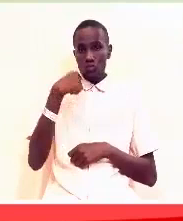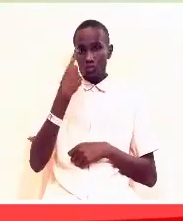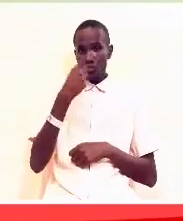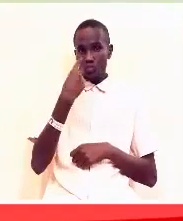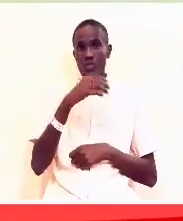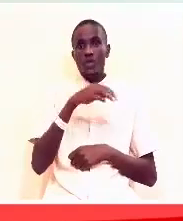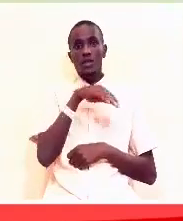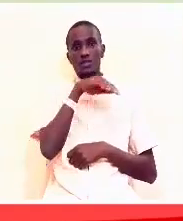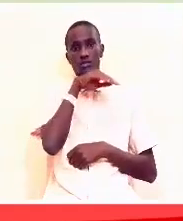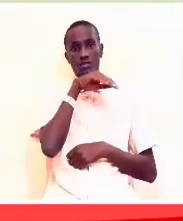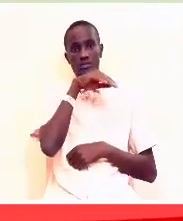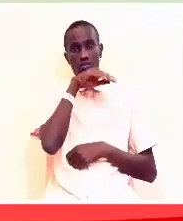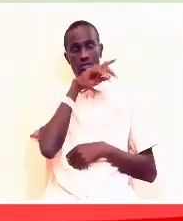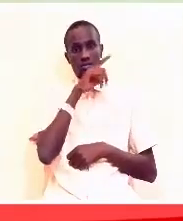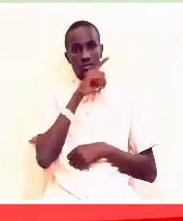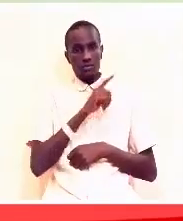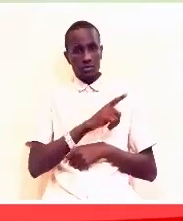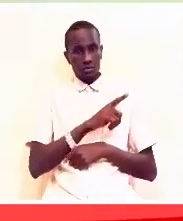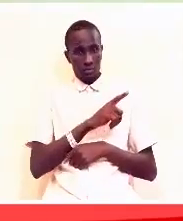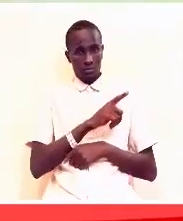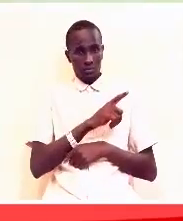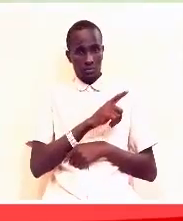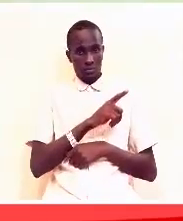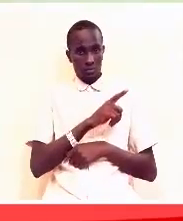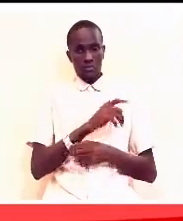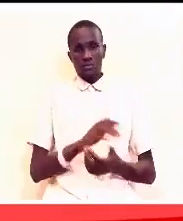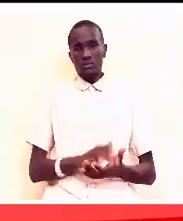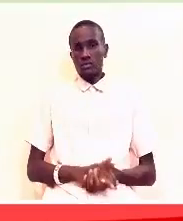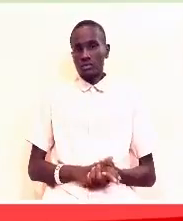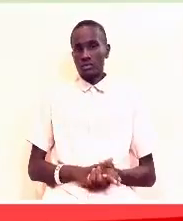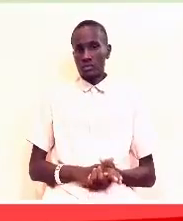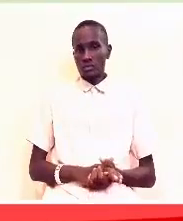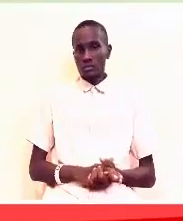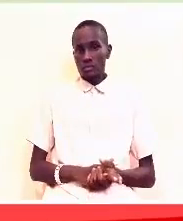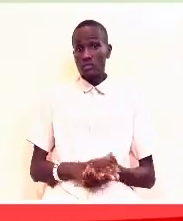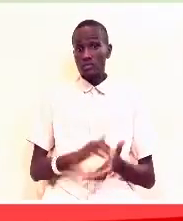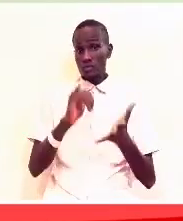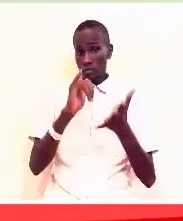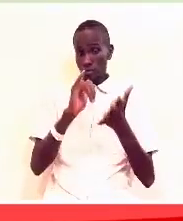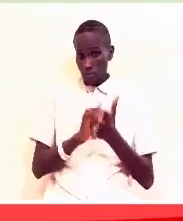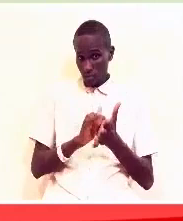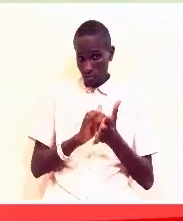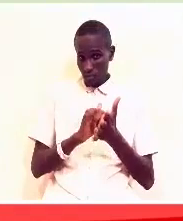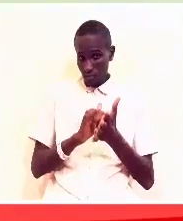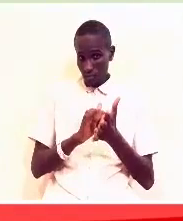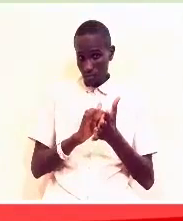Raila Odinga. And this is without any